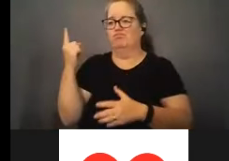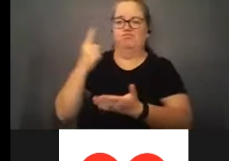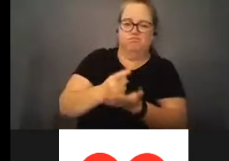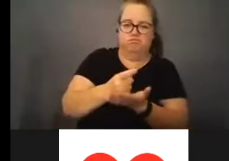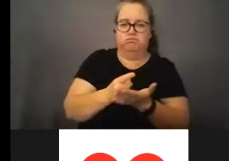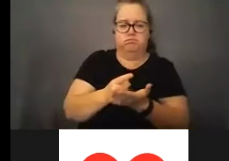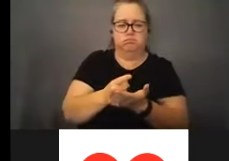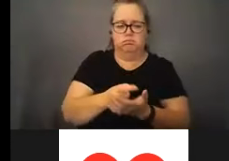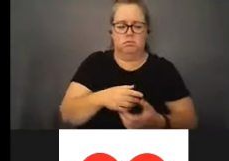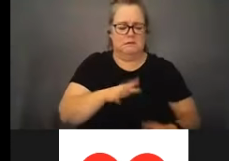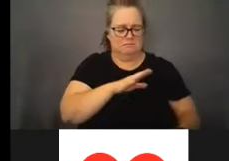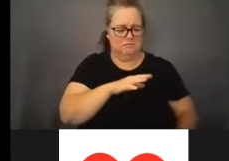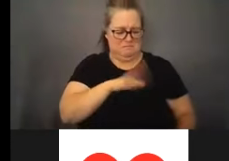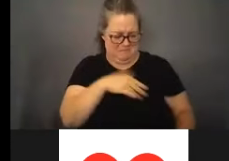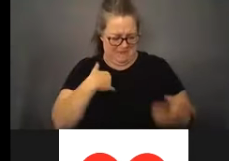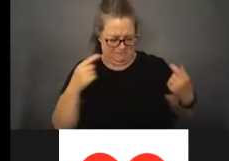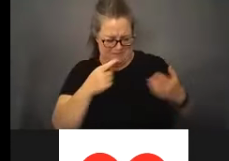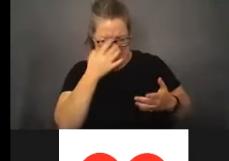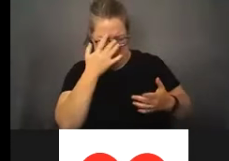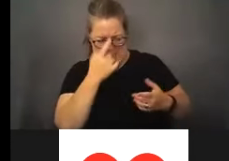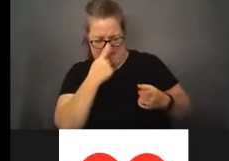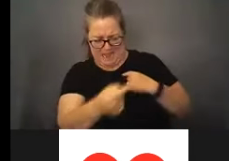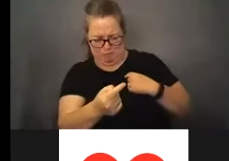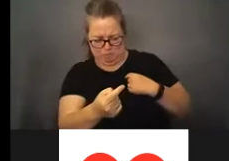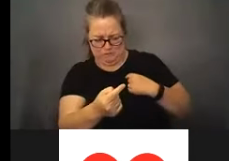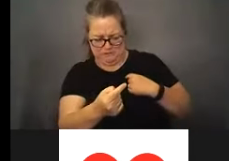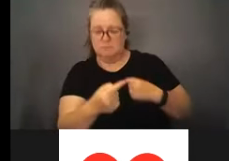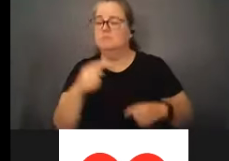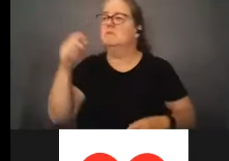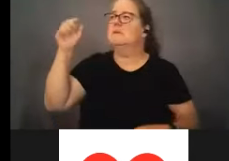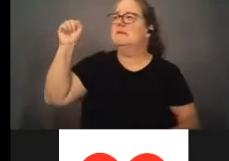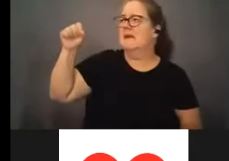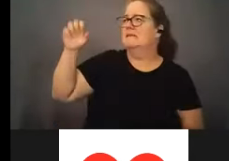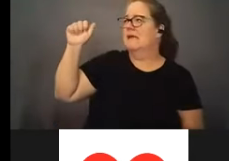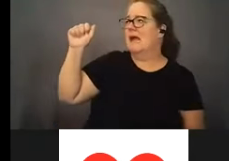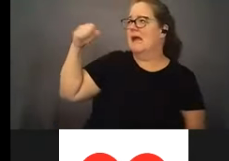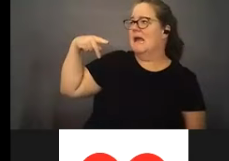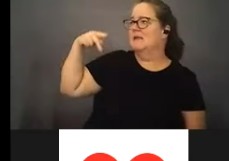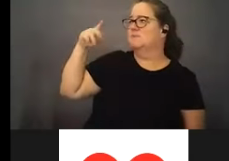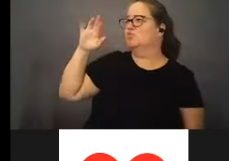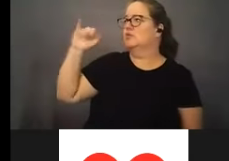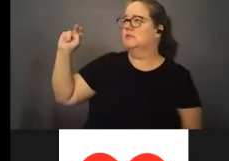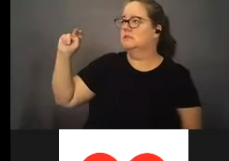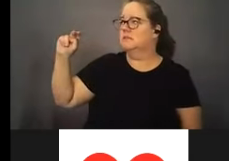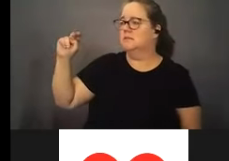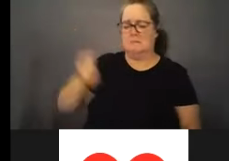anything? Allergies. Aspirin. He's allergic to aspirin. Does he take any medication?